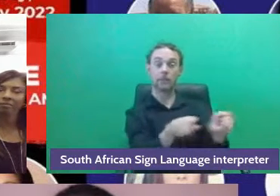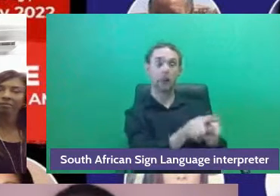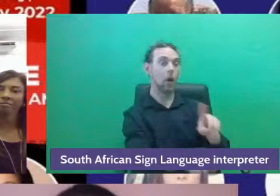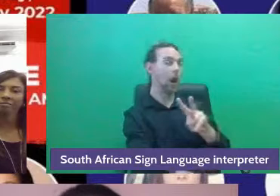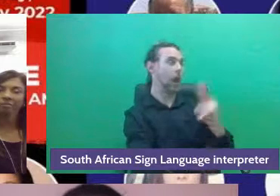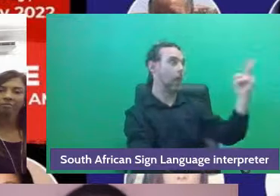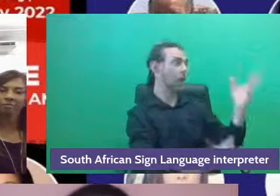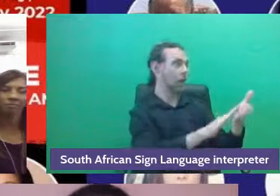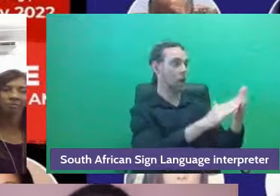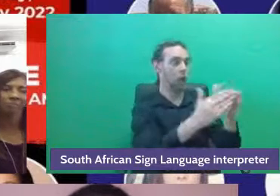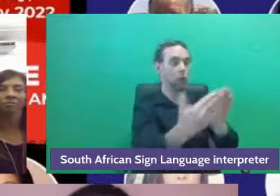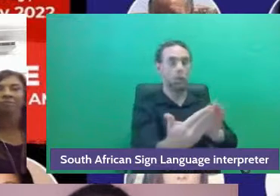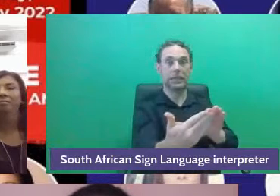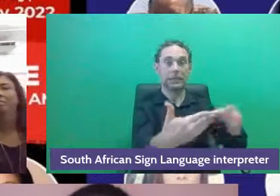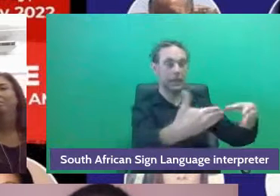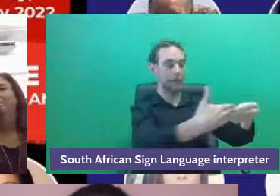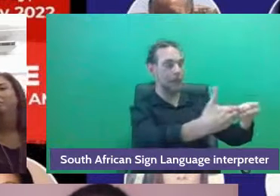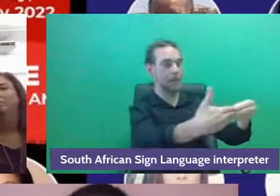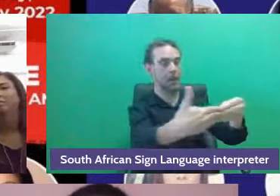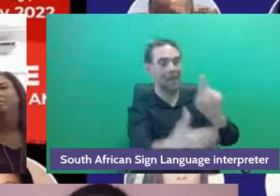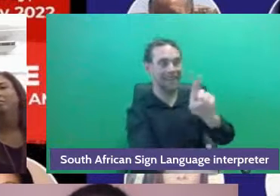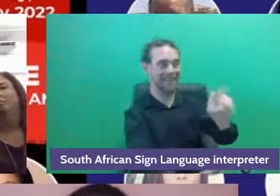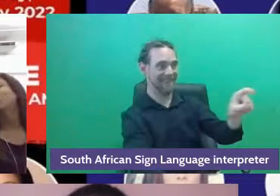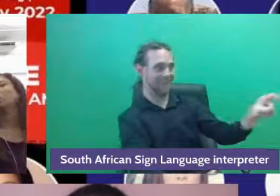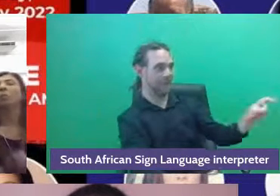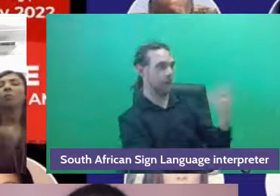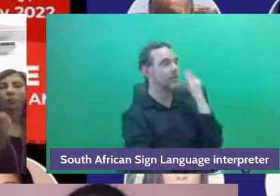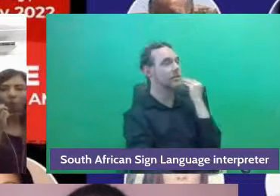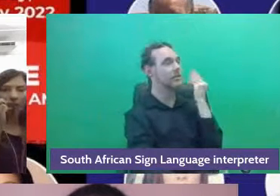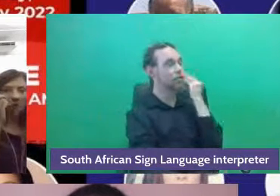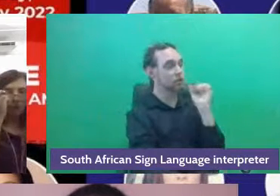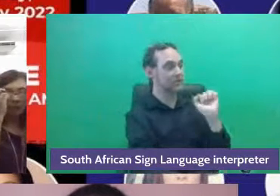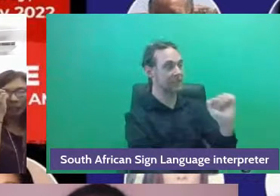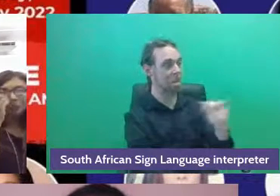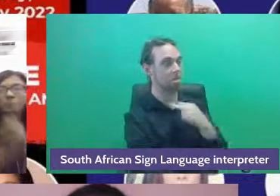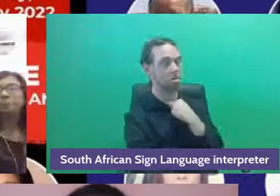also encountering. And I think that the